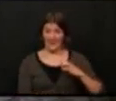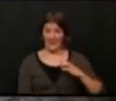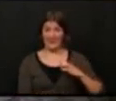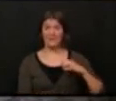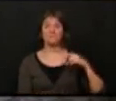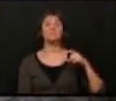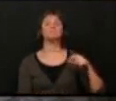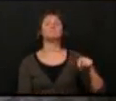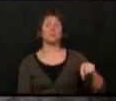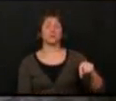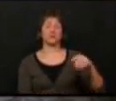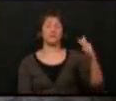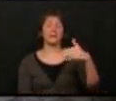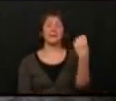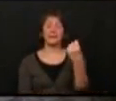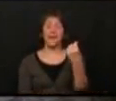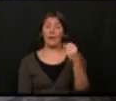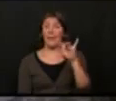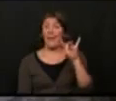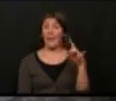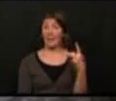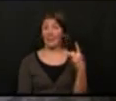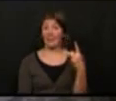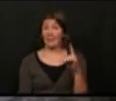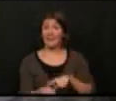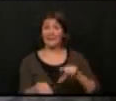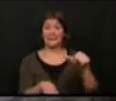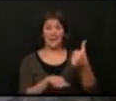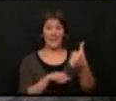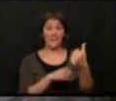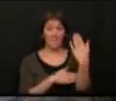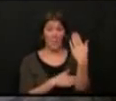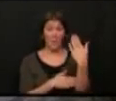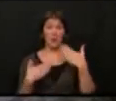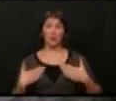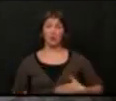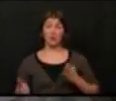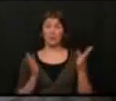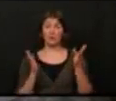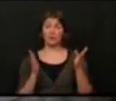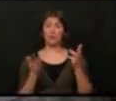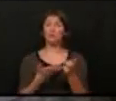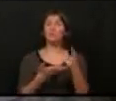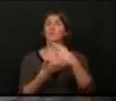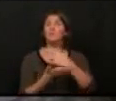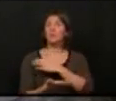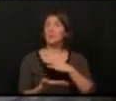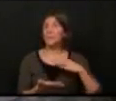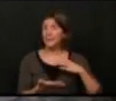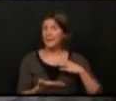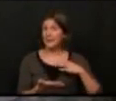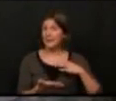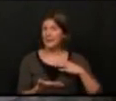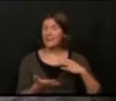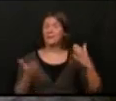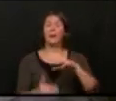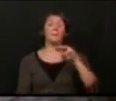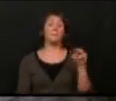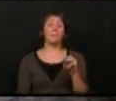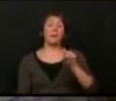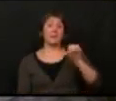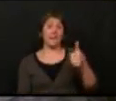Room. Saturday, November 8th, 10 a.m., Human Services Review Committee. Monday,